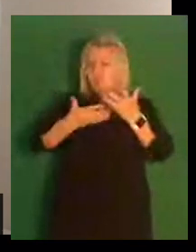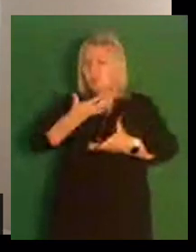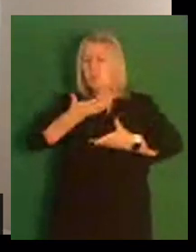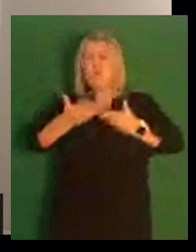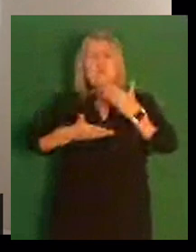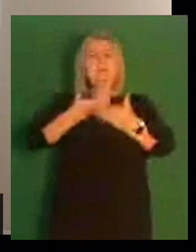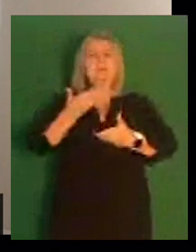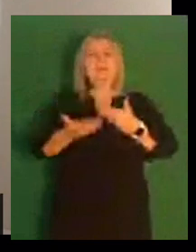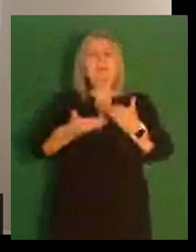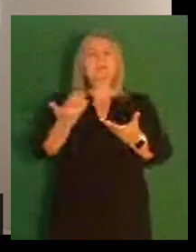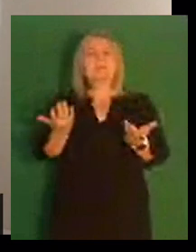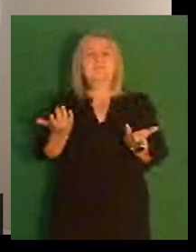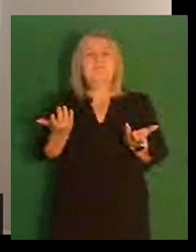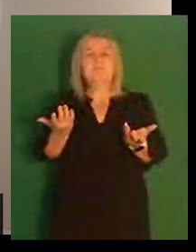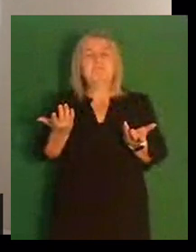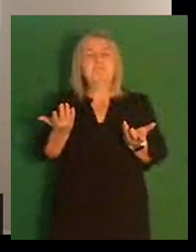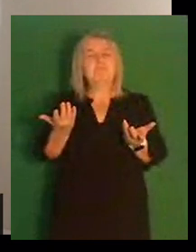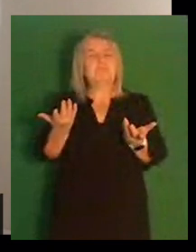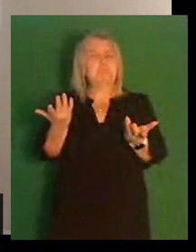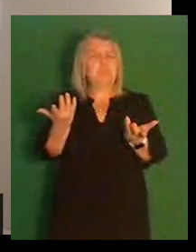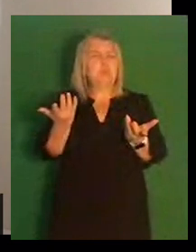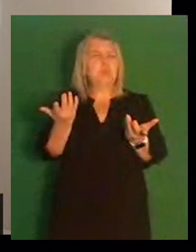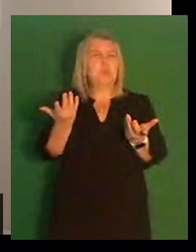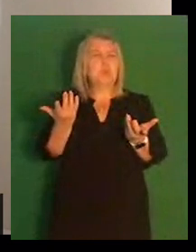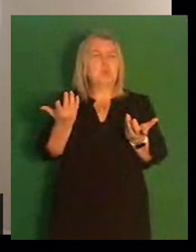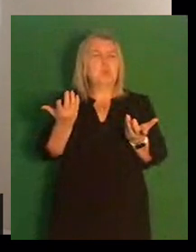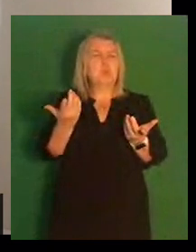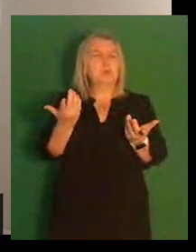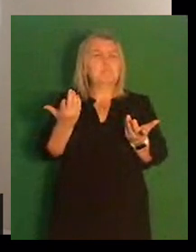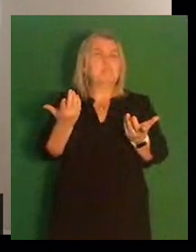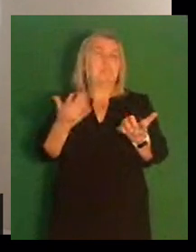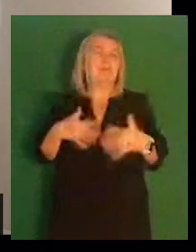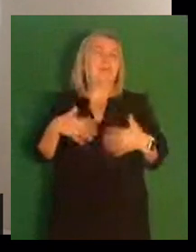And I actually think, yeah, it's been really